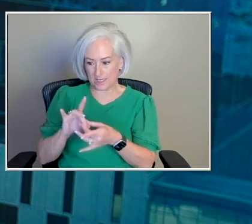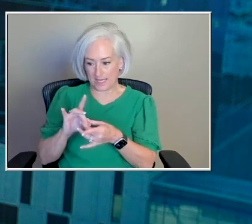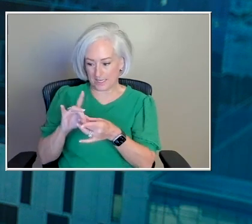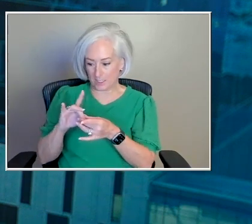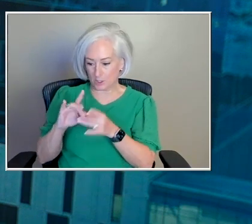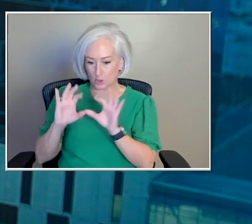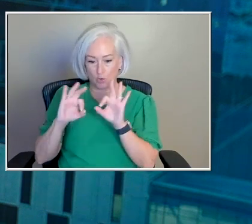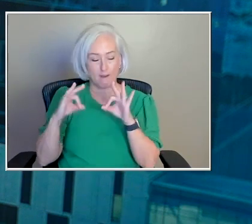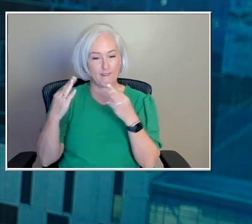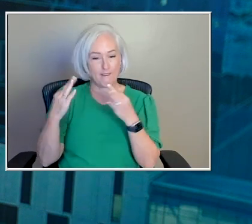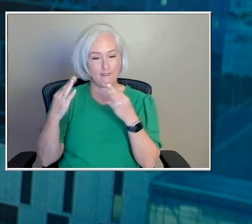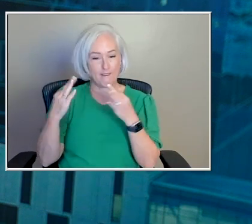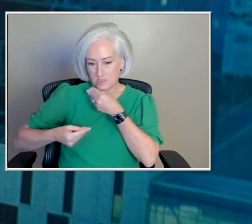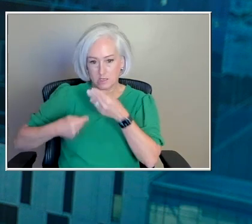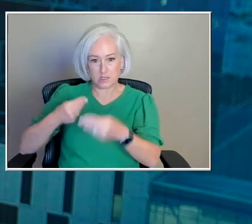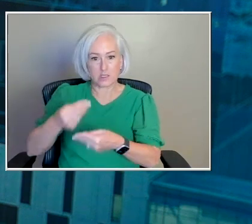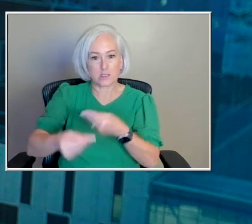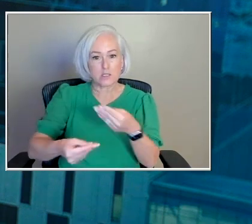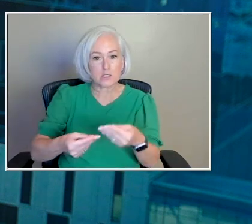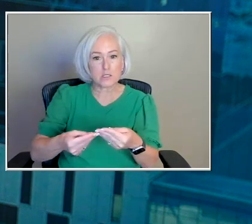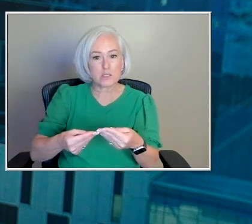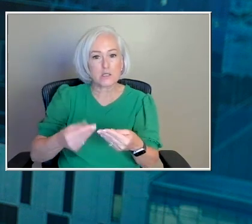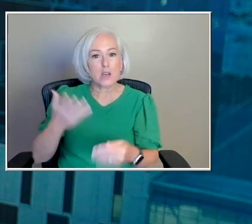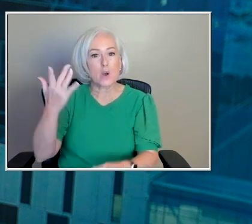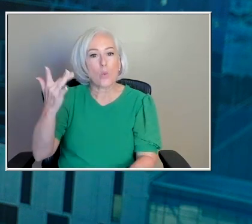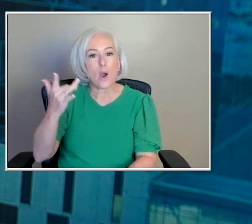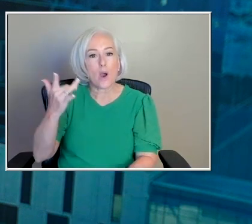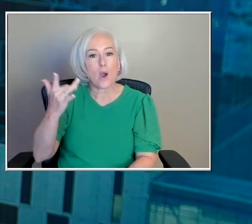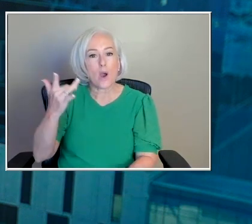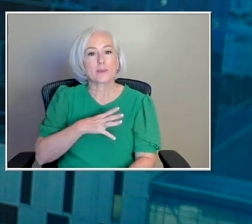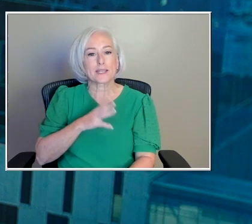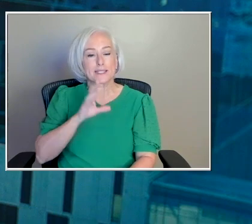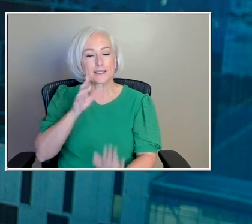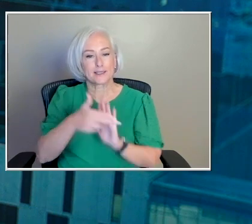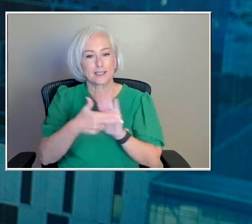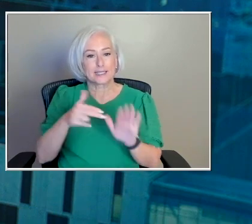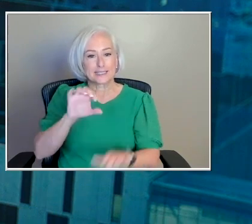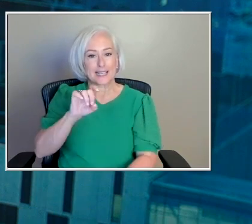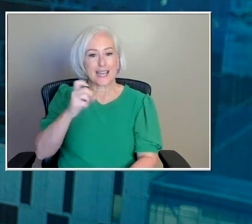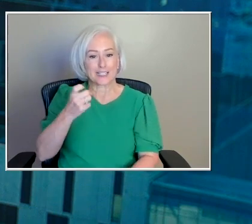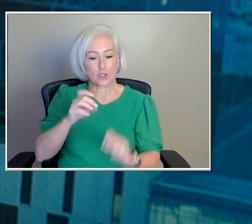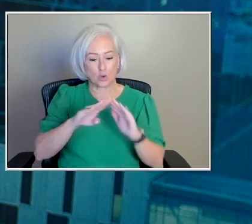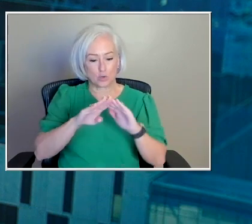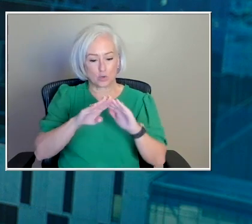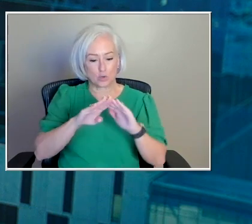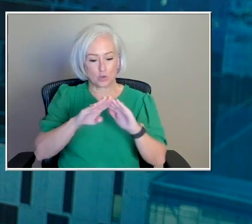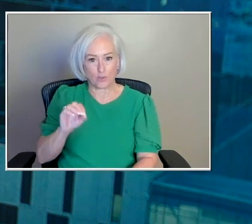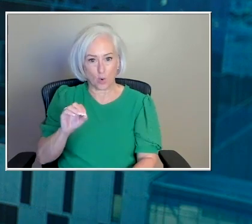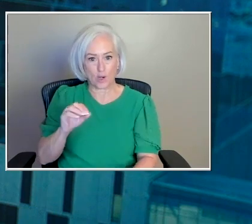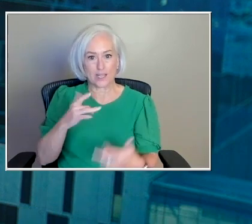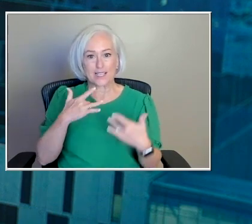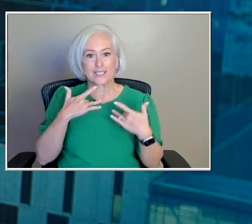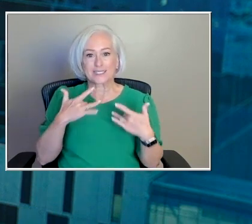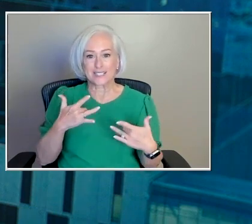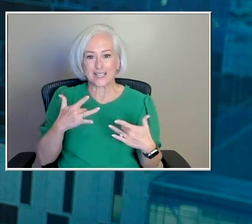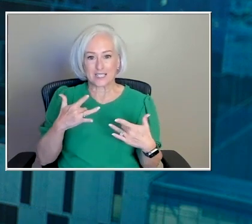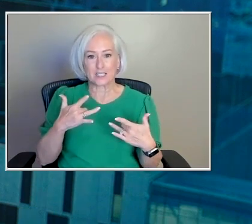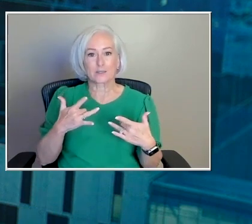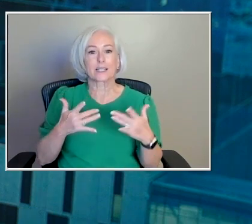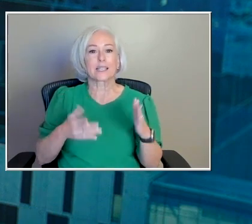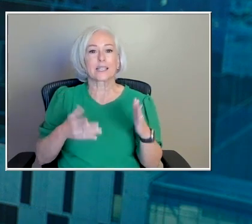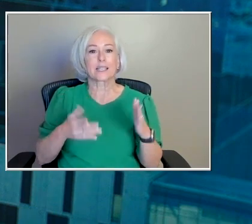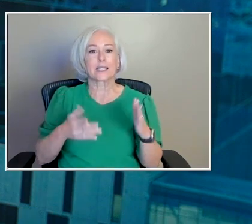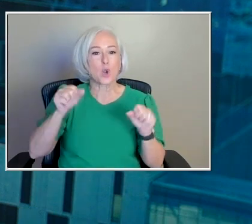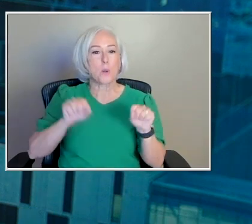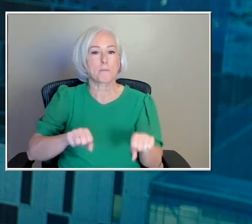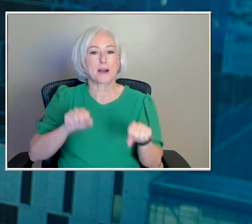we know that women that are diagnosed at younger age, in particular at the age of 40, have a higher probability of it being associated with